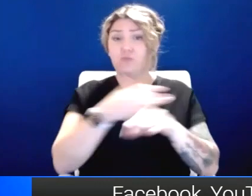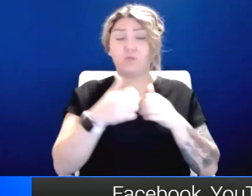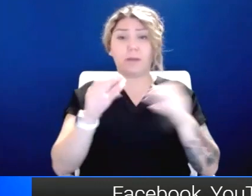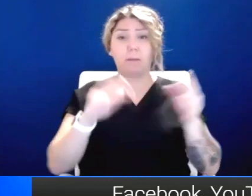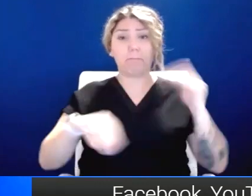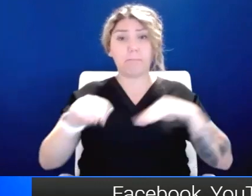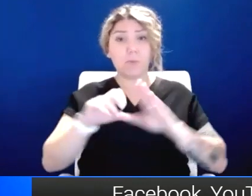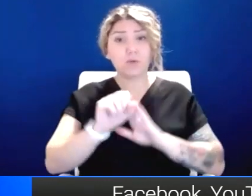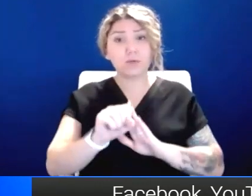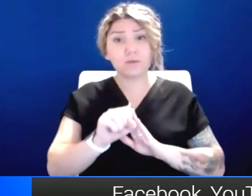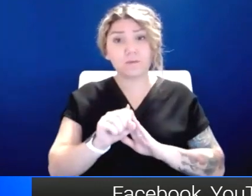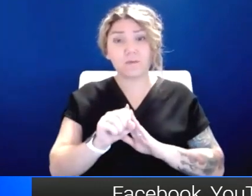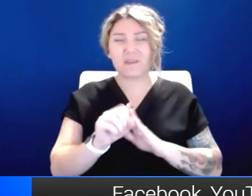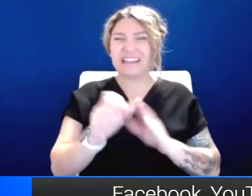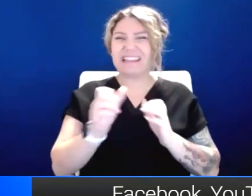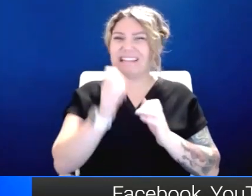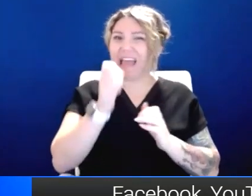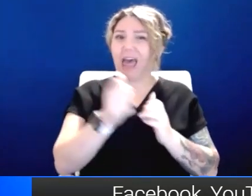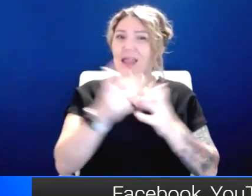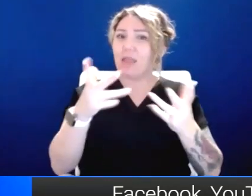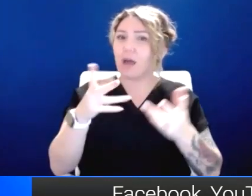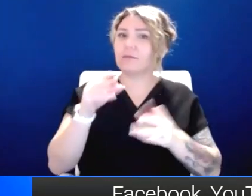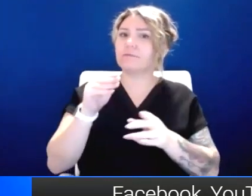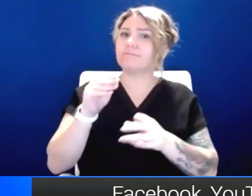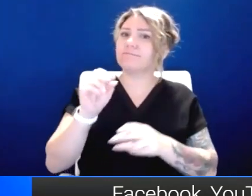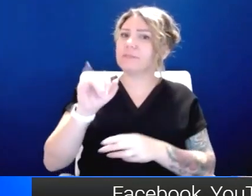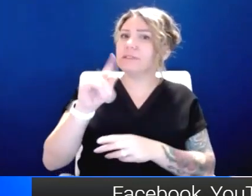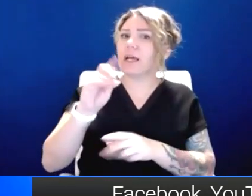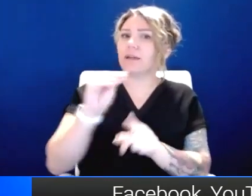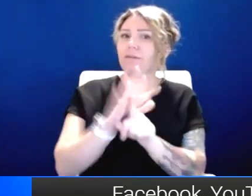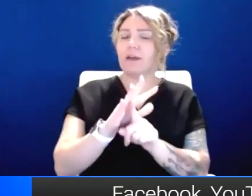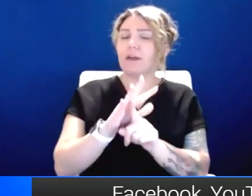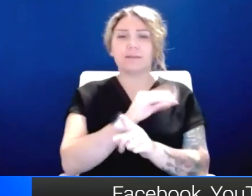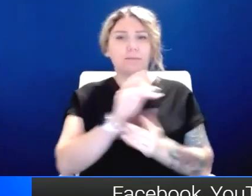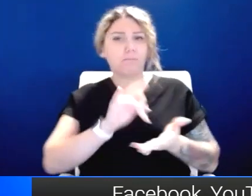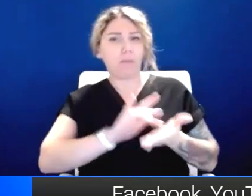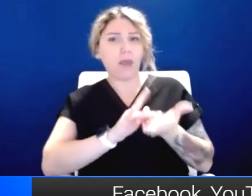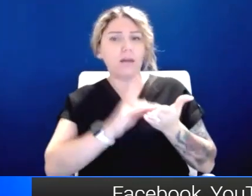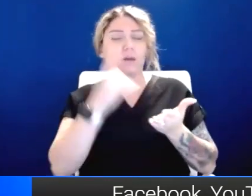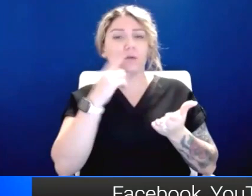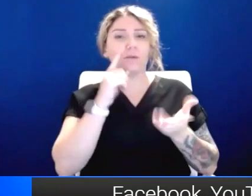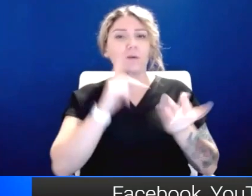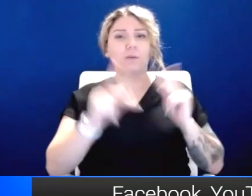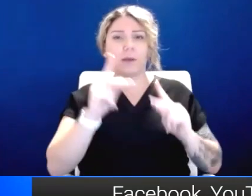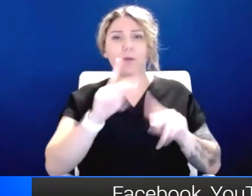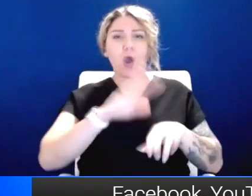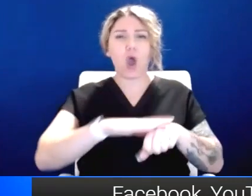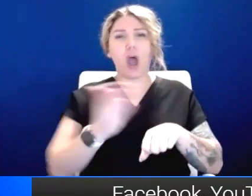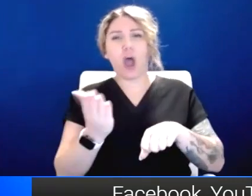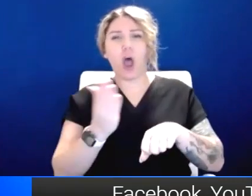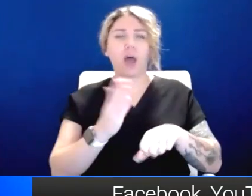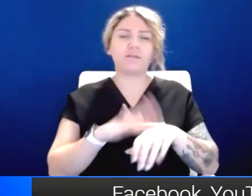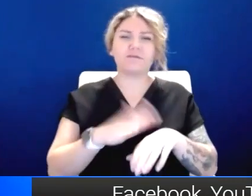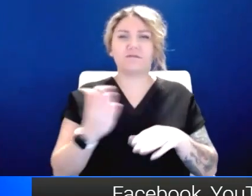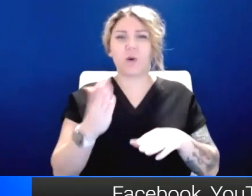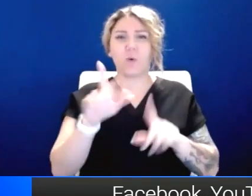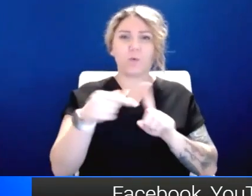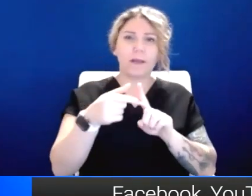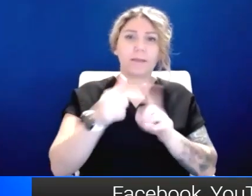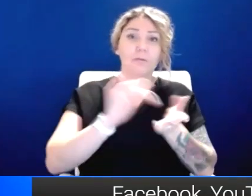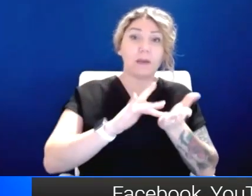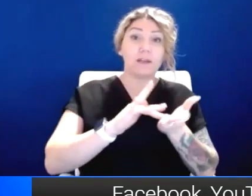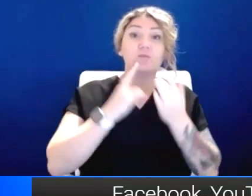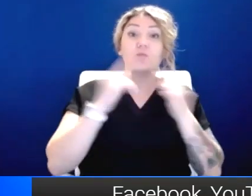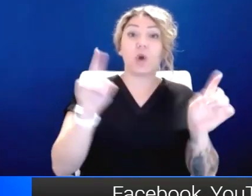fewer side effects. We are looking at medications for patients who are having what I said on and off. Times when the medications work, times